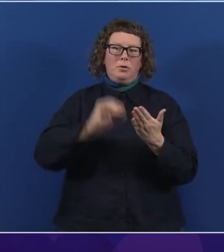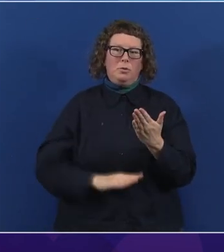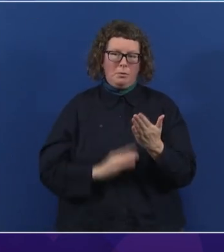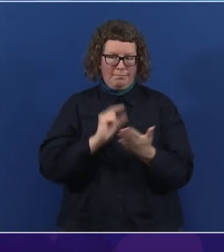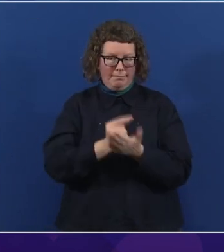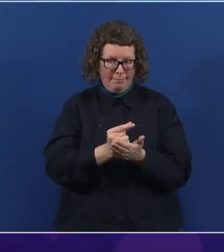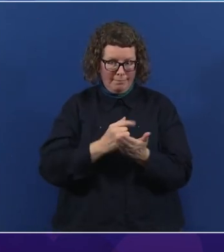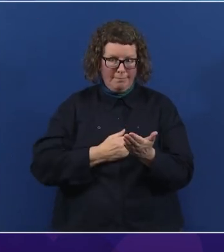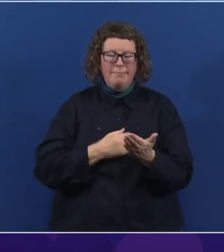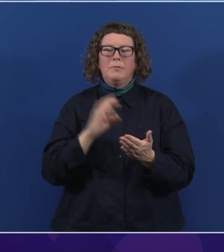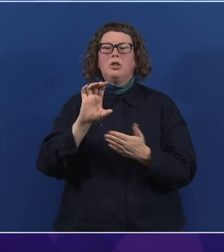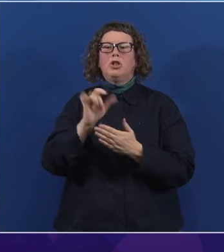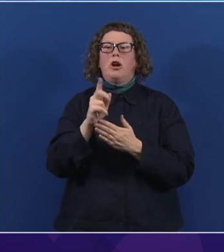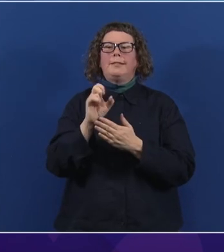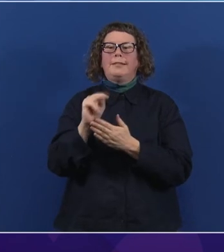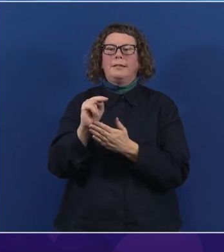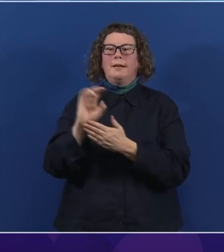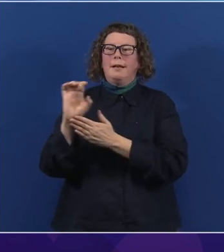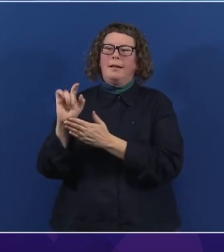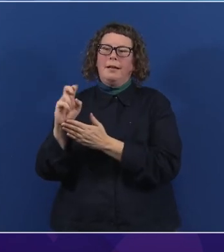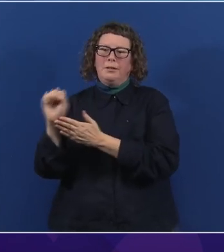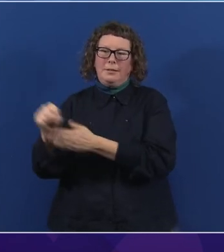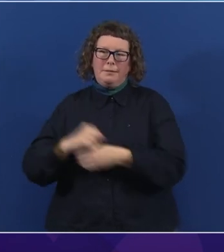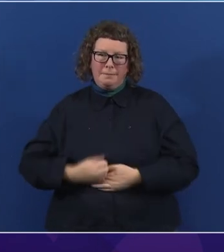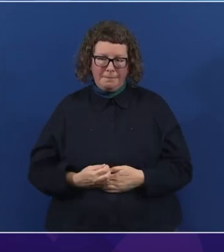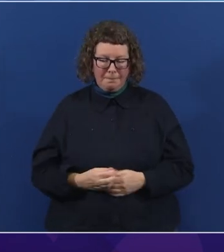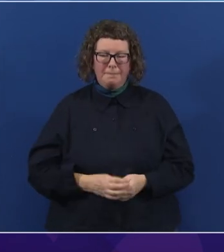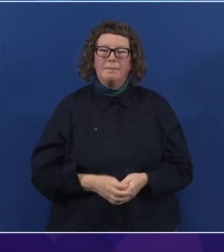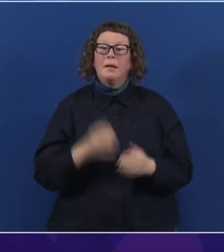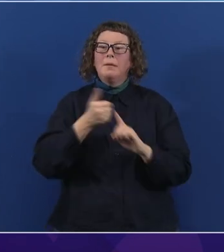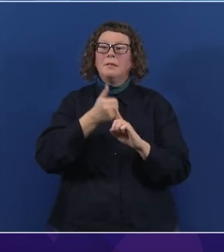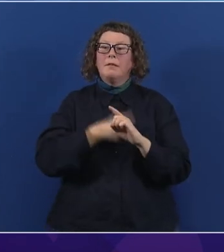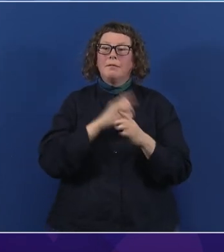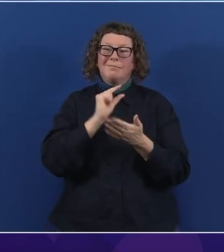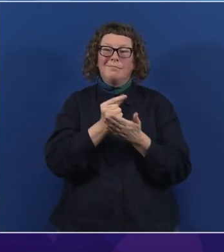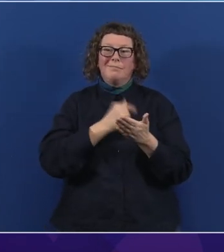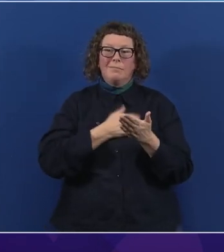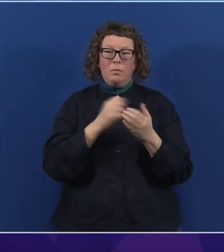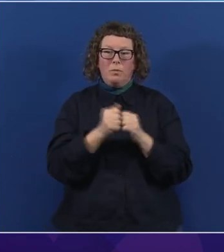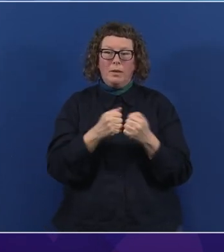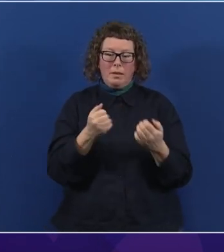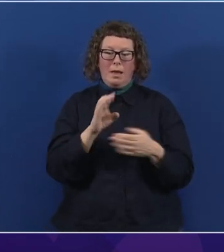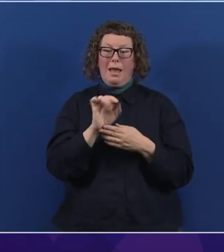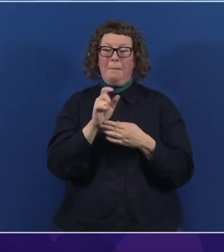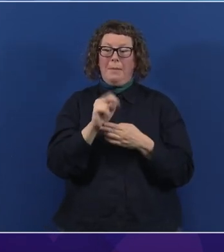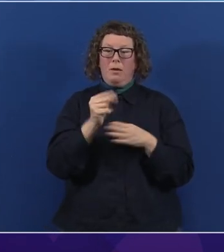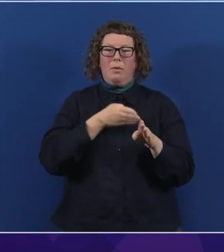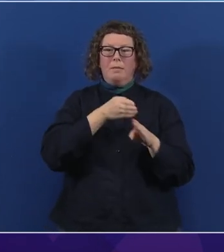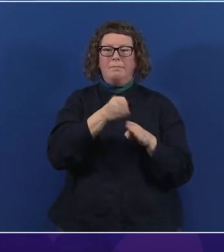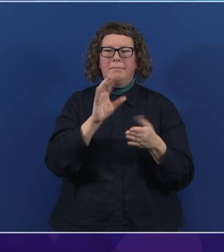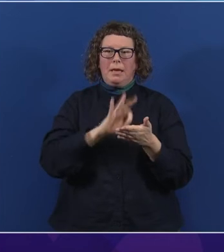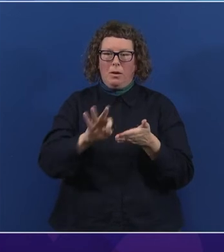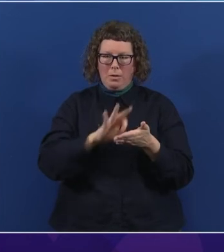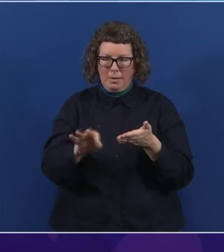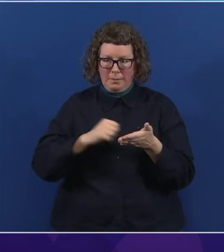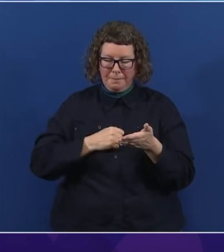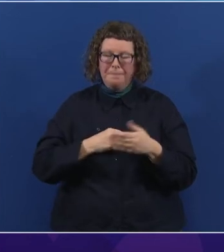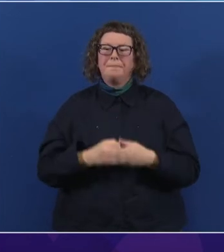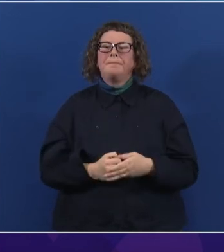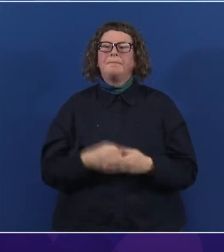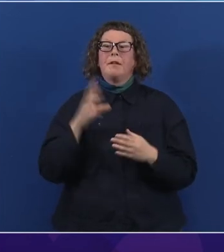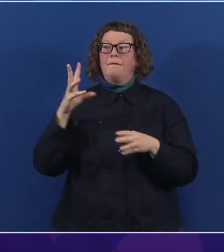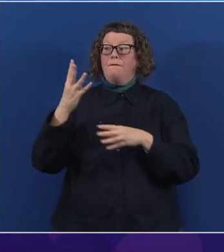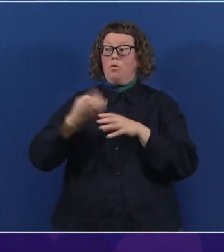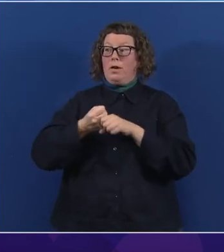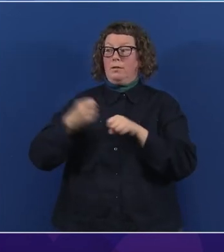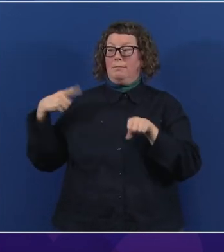Reyes. Charleston is graduating from the Bachelor of Business Administration with a major in accounting. Over his 4 years at